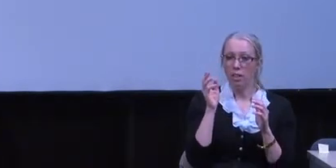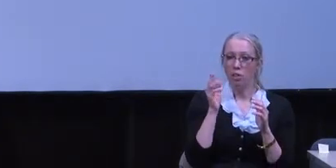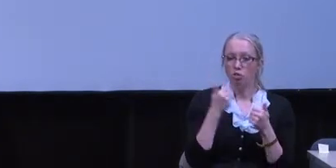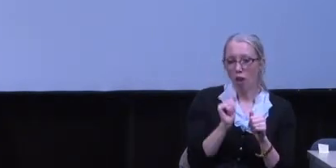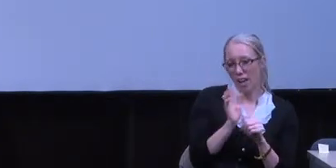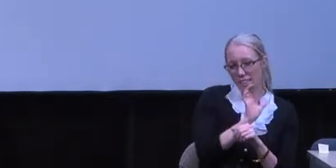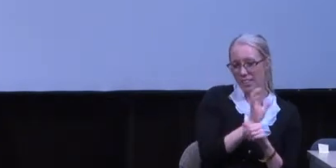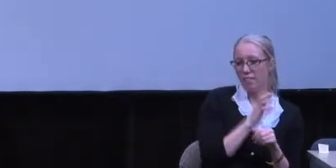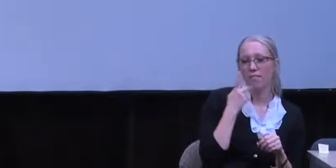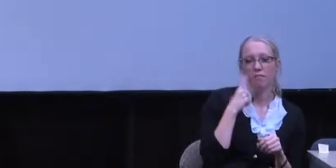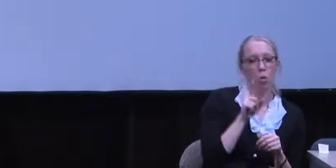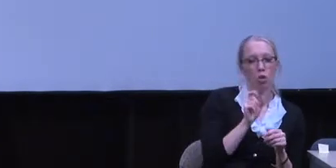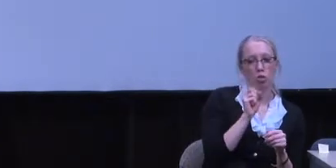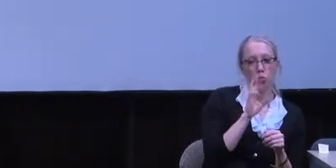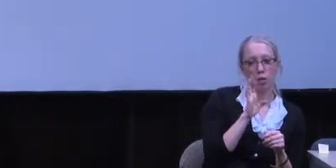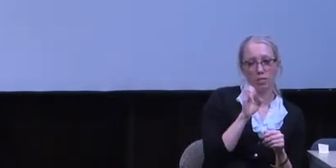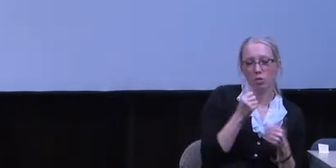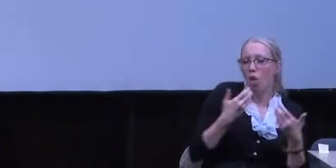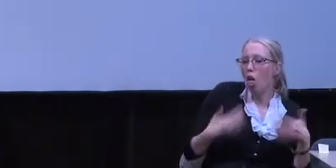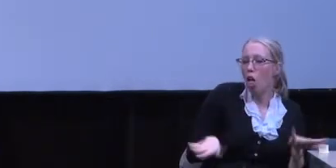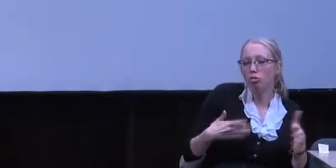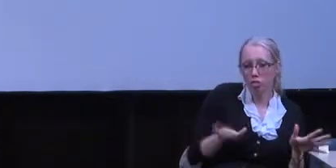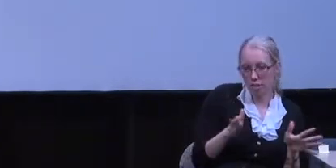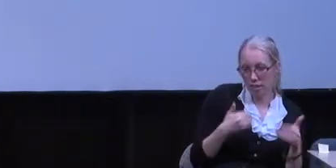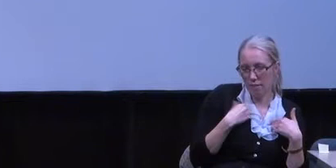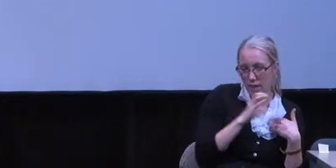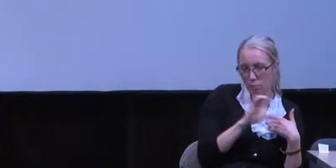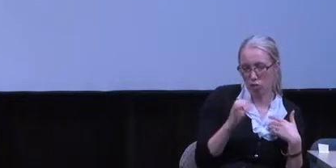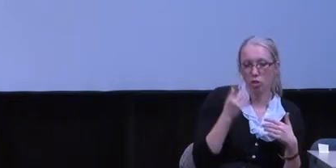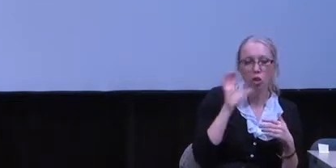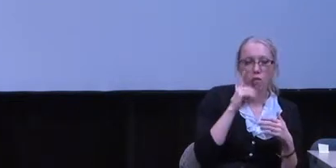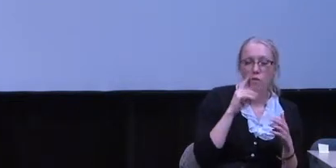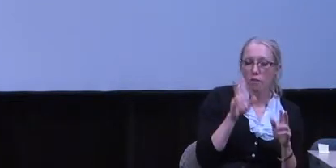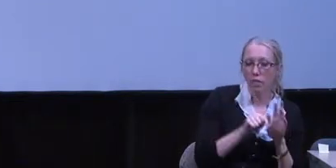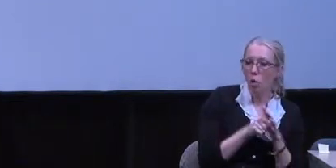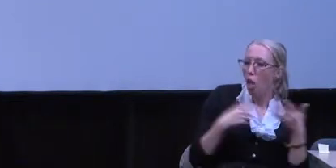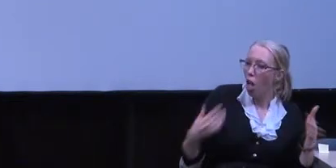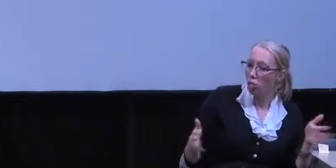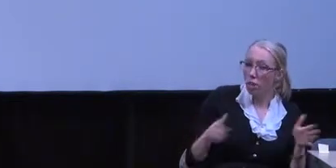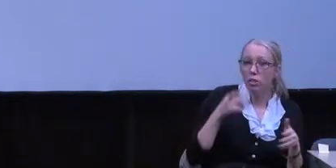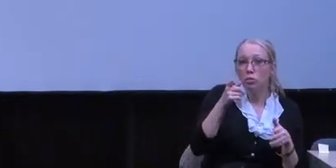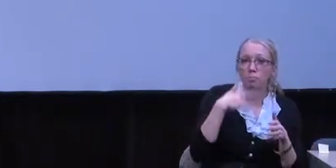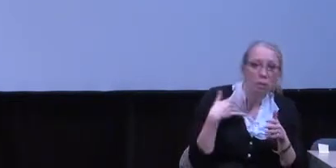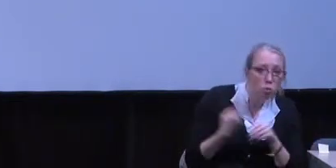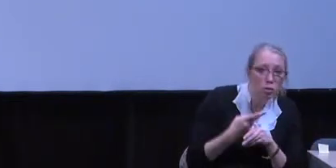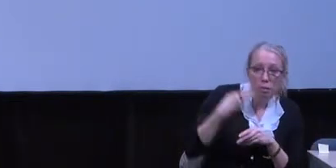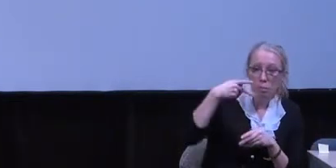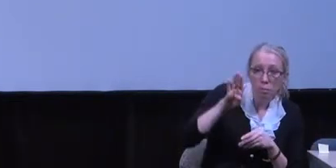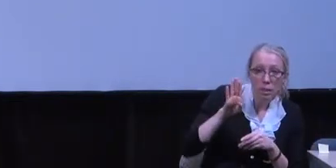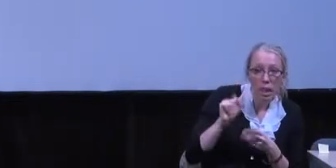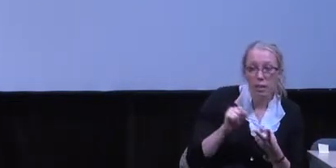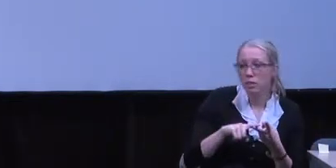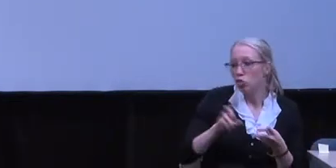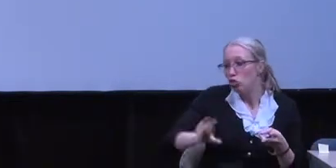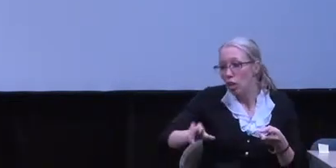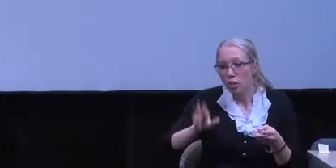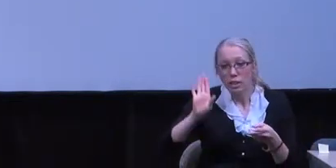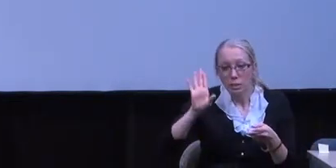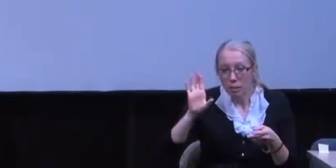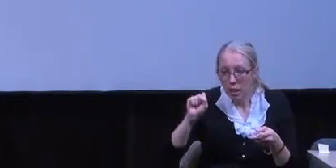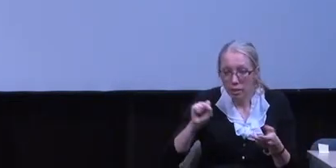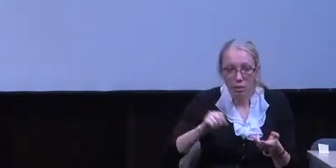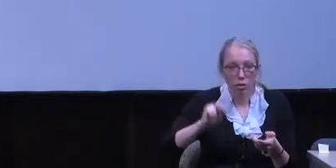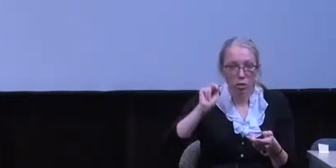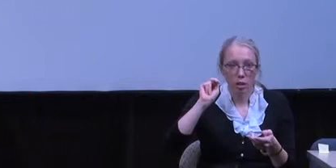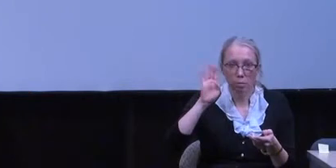have videos that are closed captioned. Are you typically utilizing like PBS or channels or stations that provide